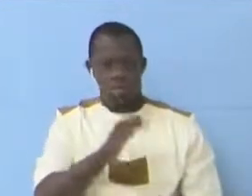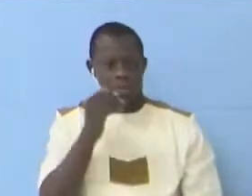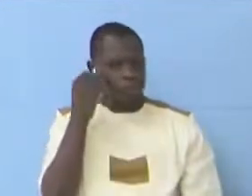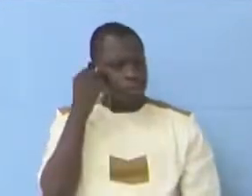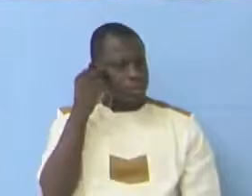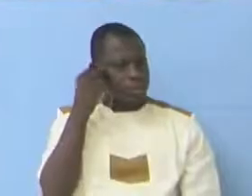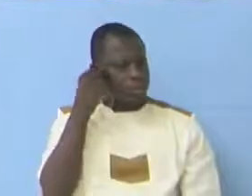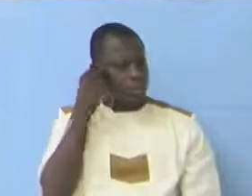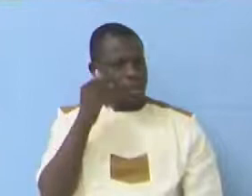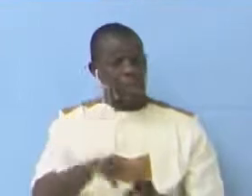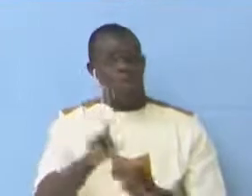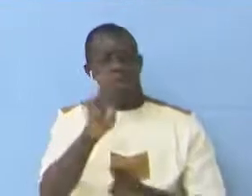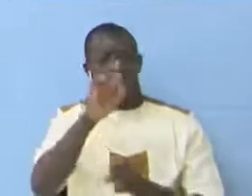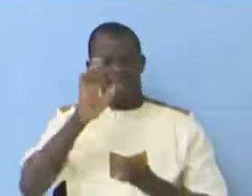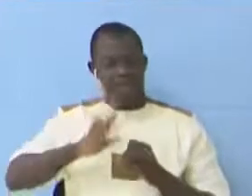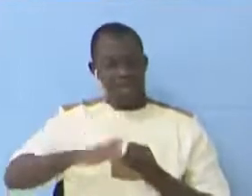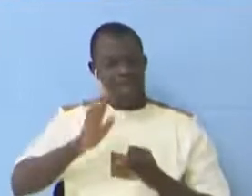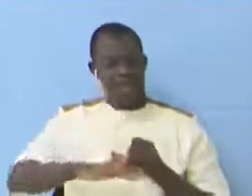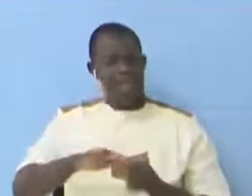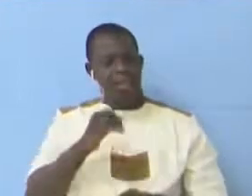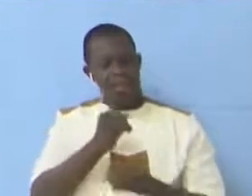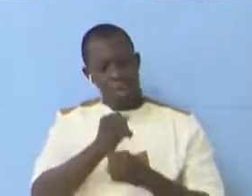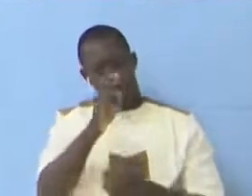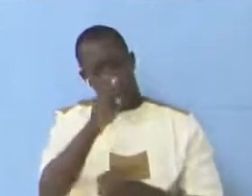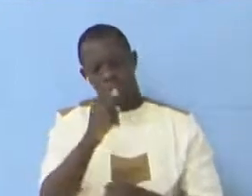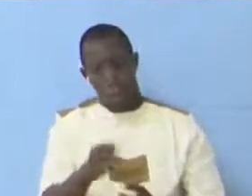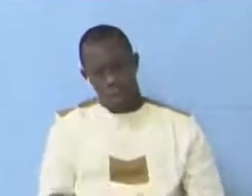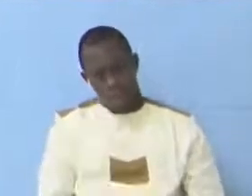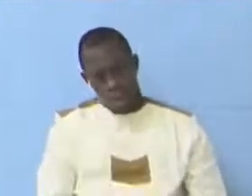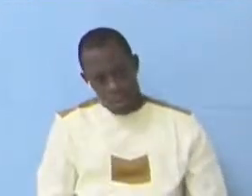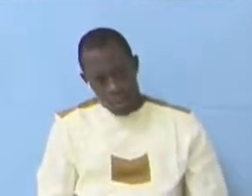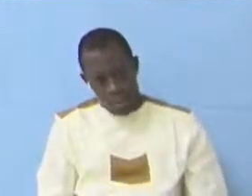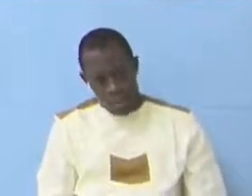So what conclusion did you arrive at?